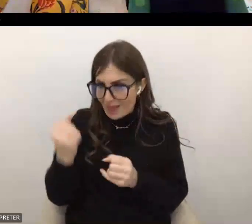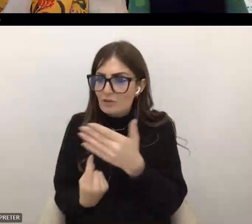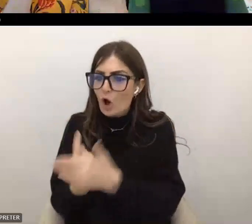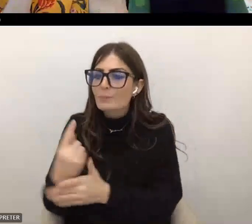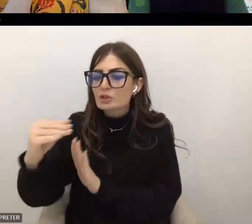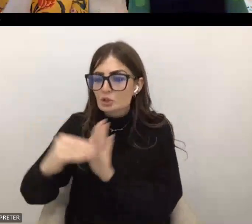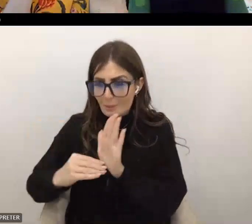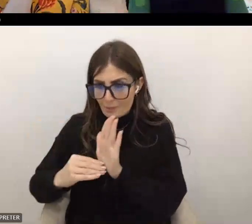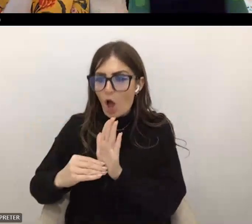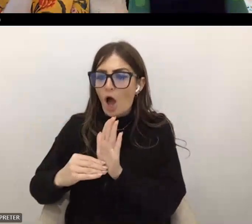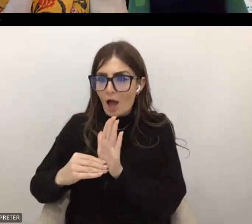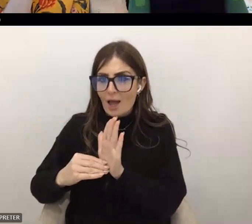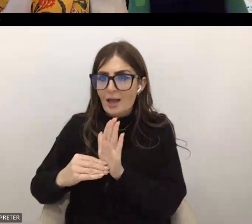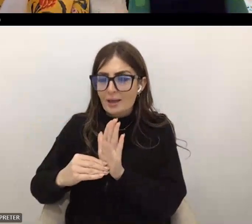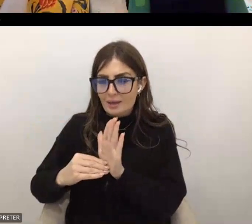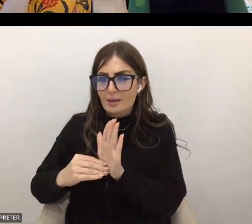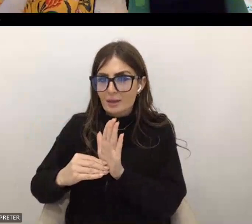apply into the